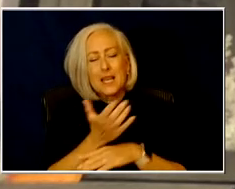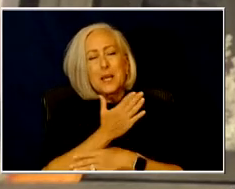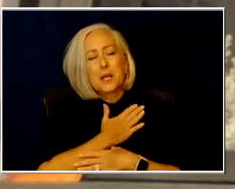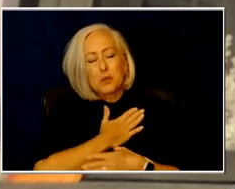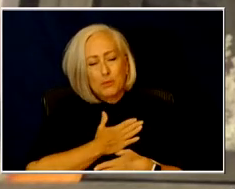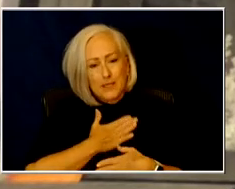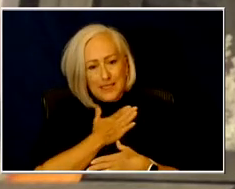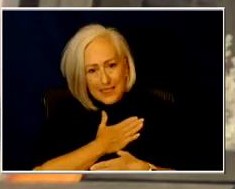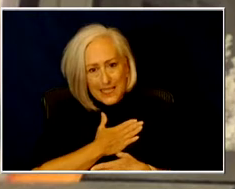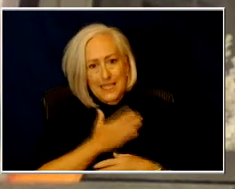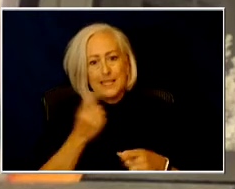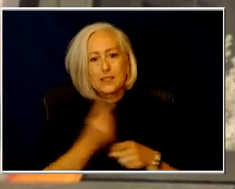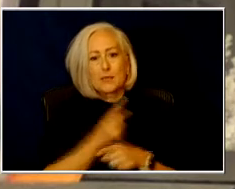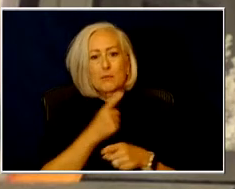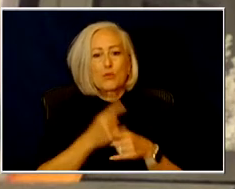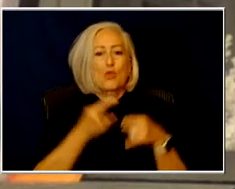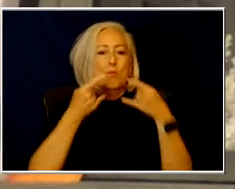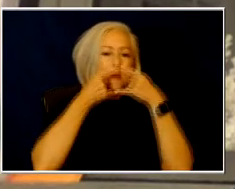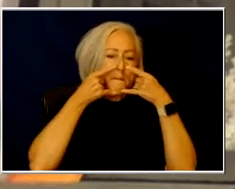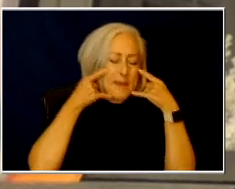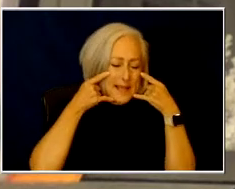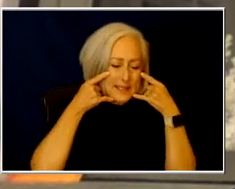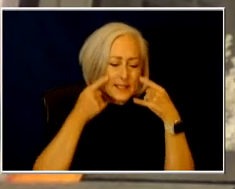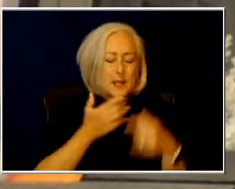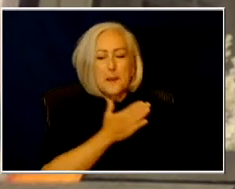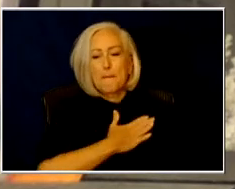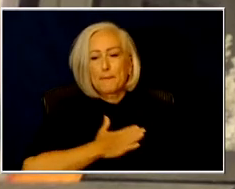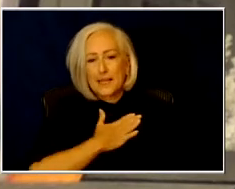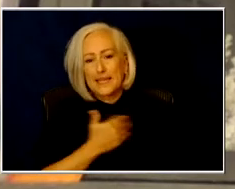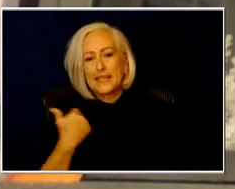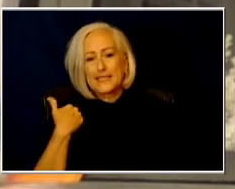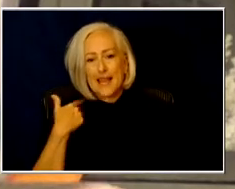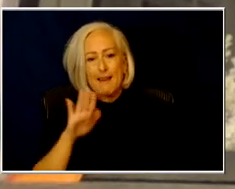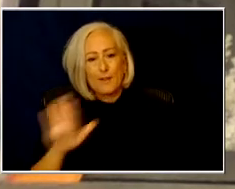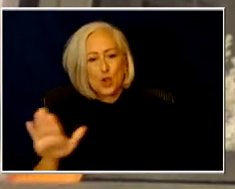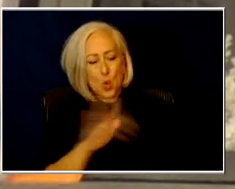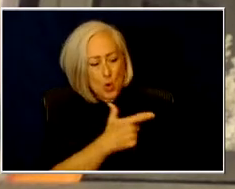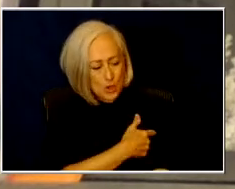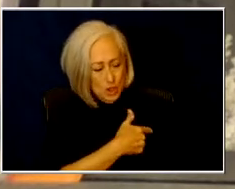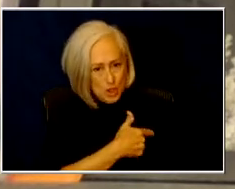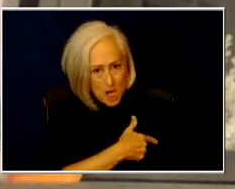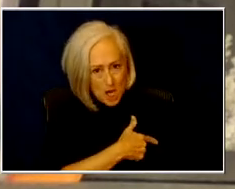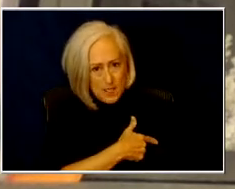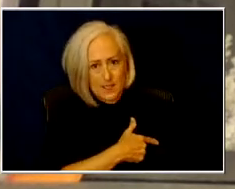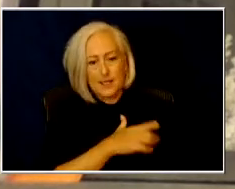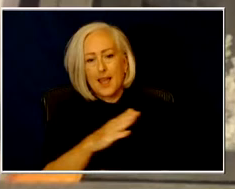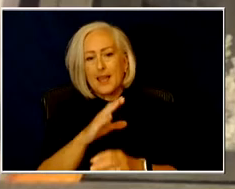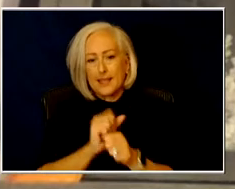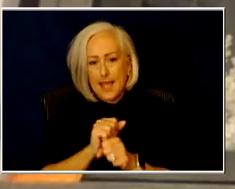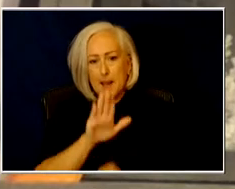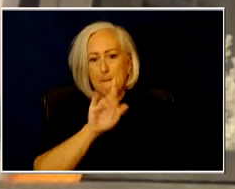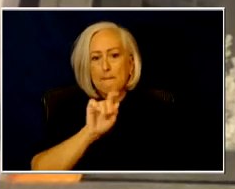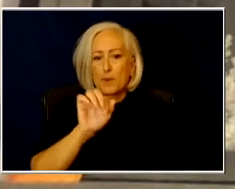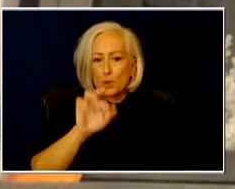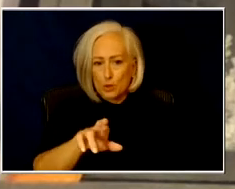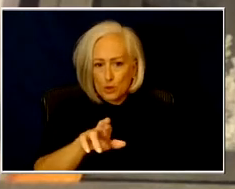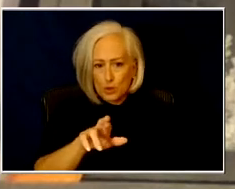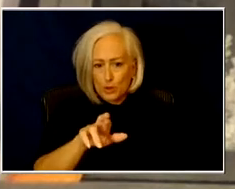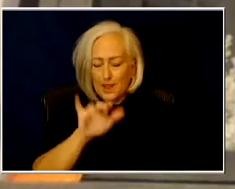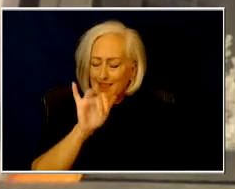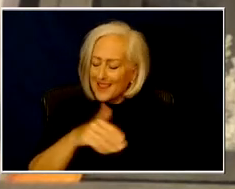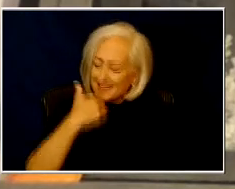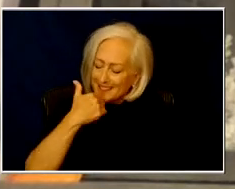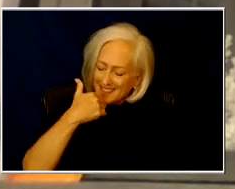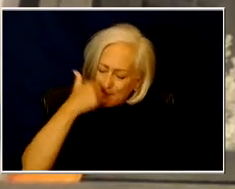with masking please get immunized and get your booster it is the very best thing that you can